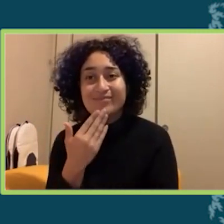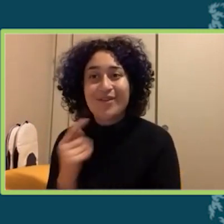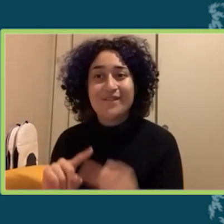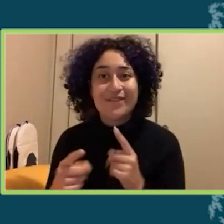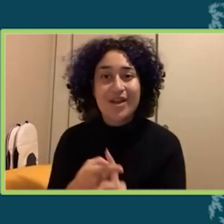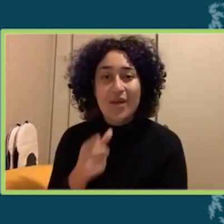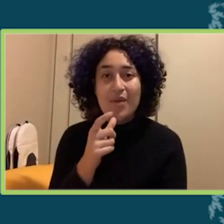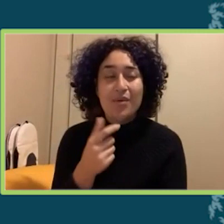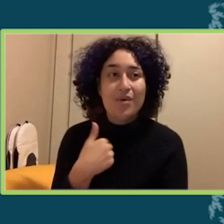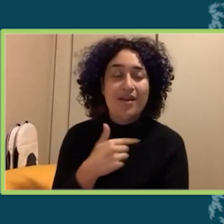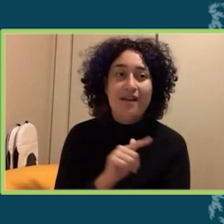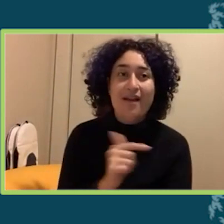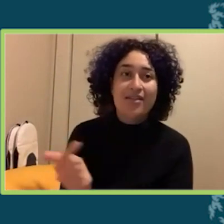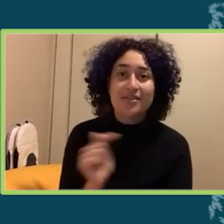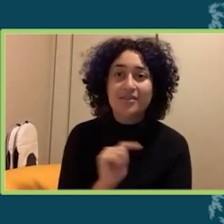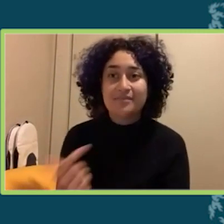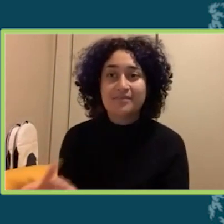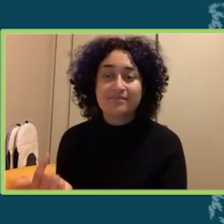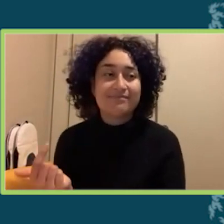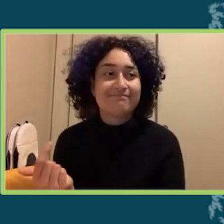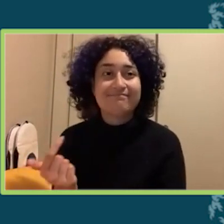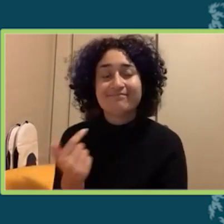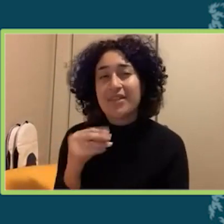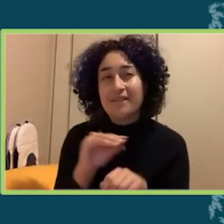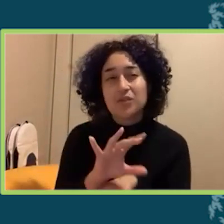were either indicative of